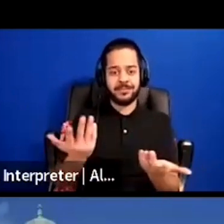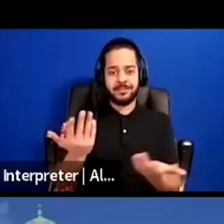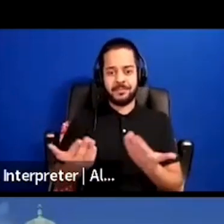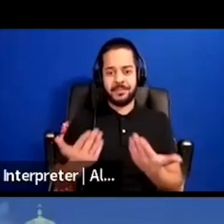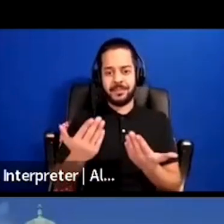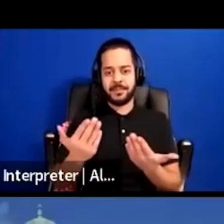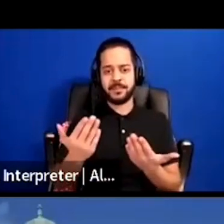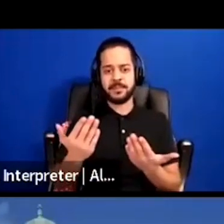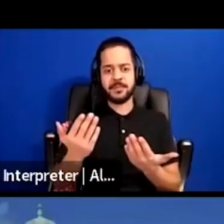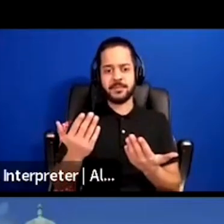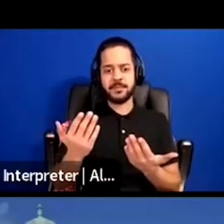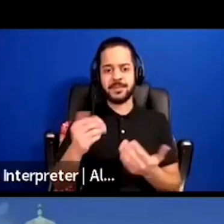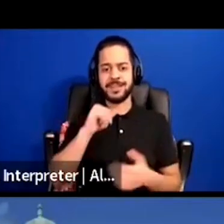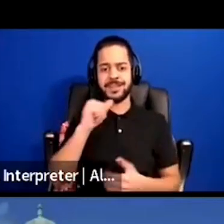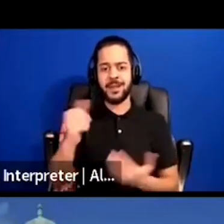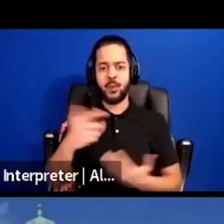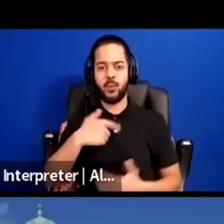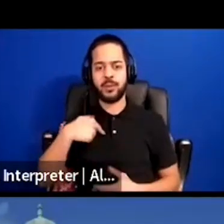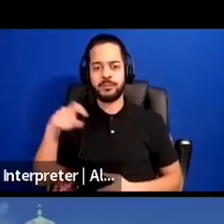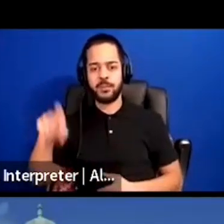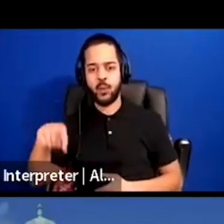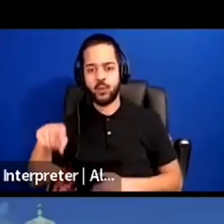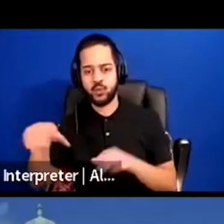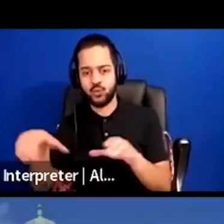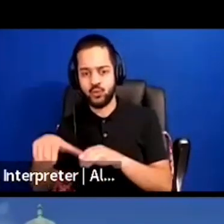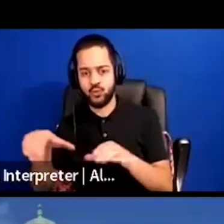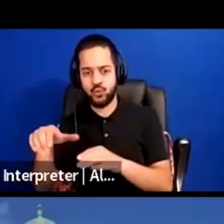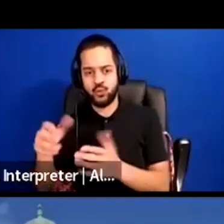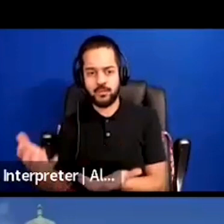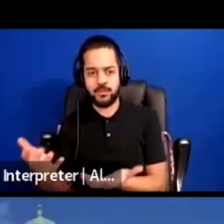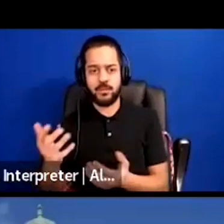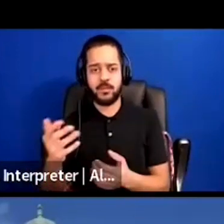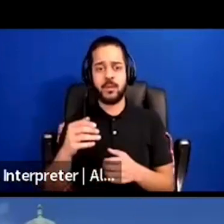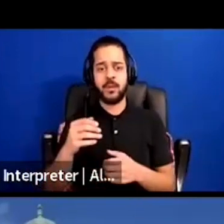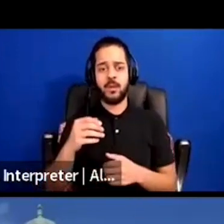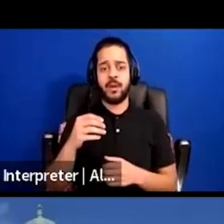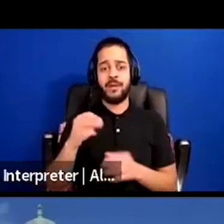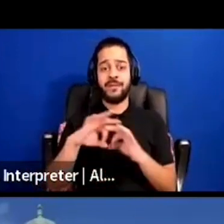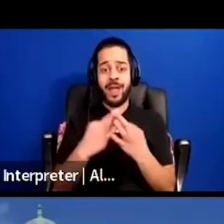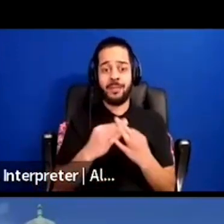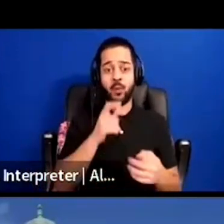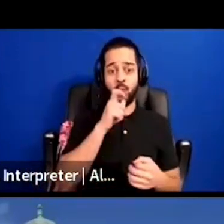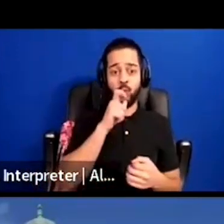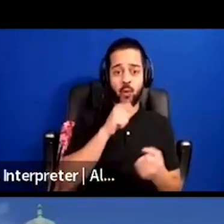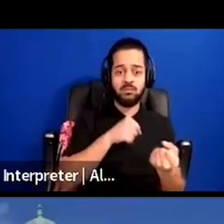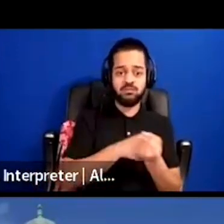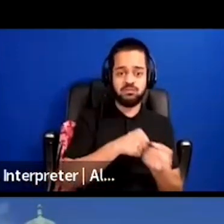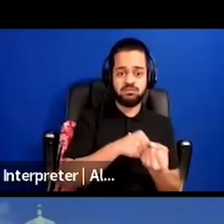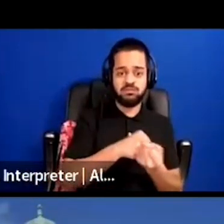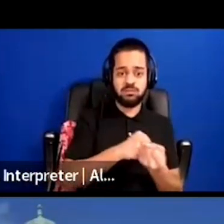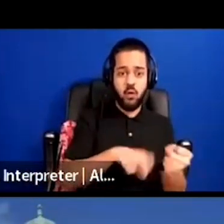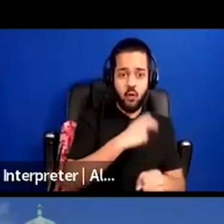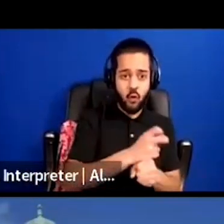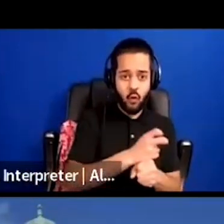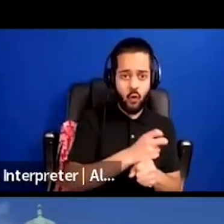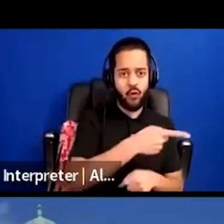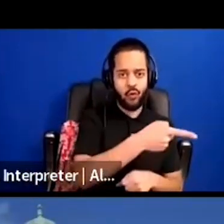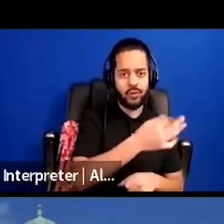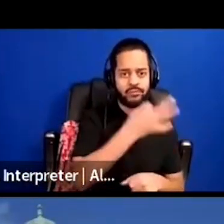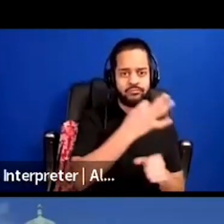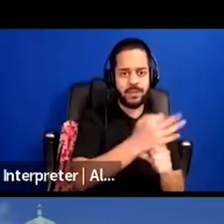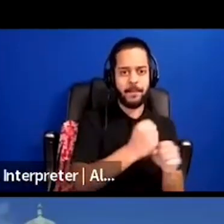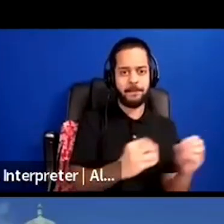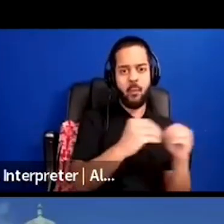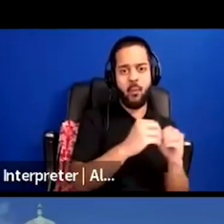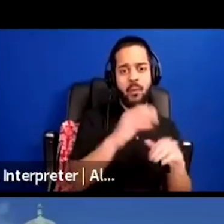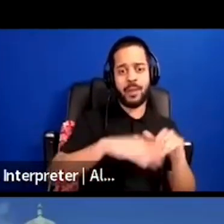impacts of that is that families that advocate very hard get more. and Mhm. and other families don't.